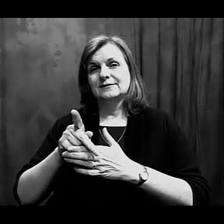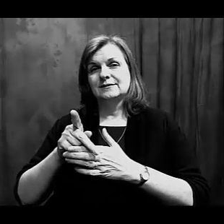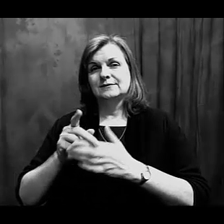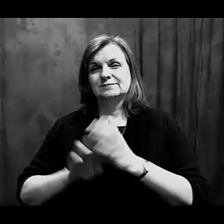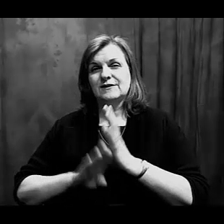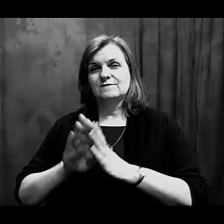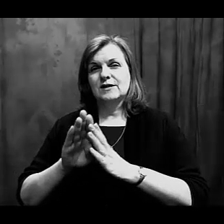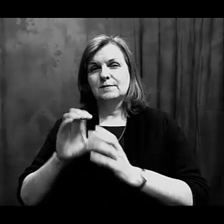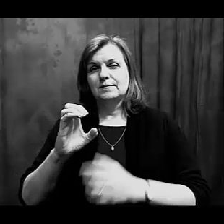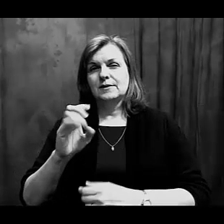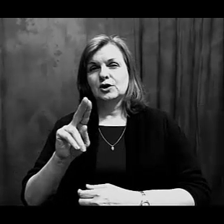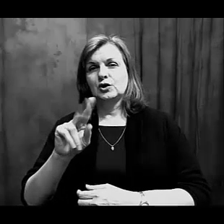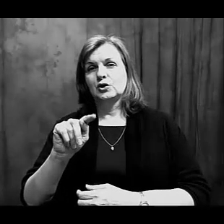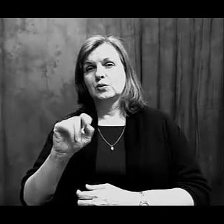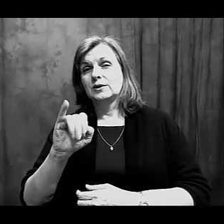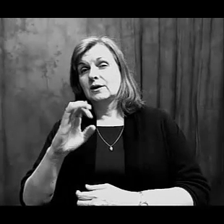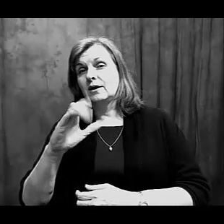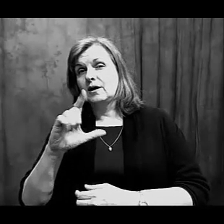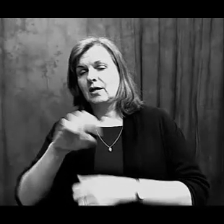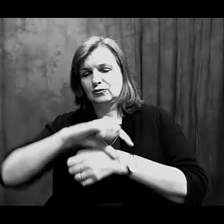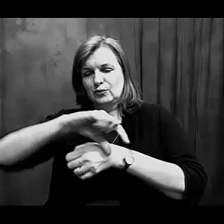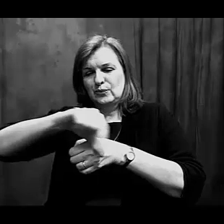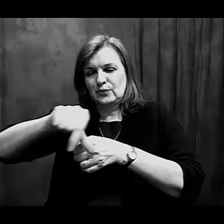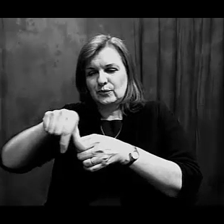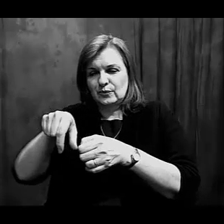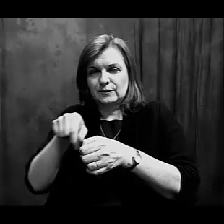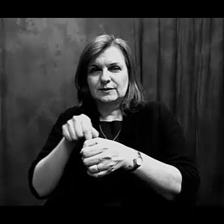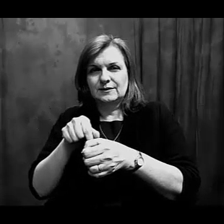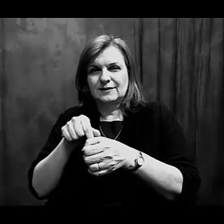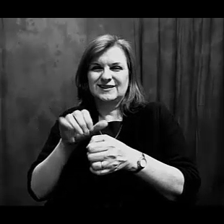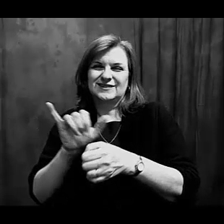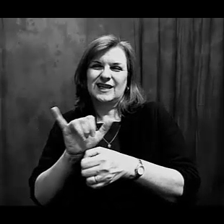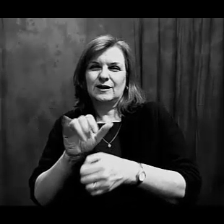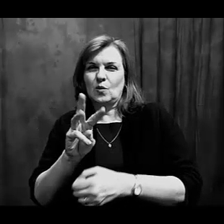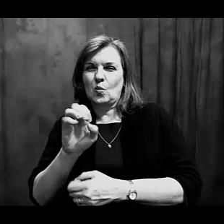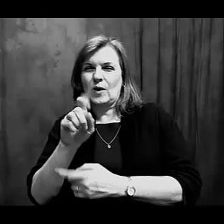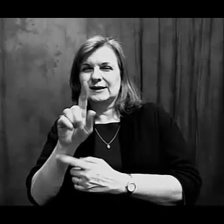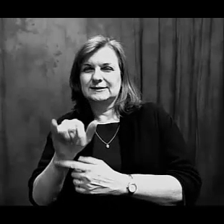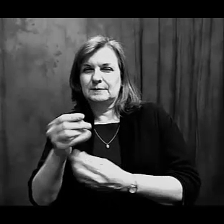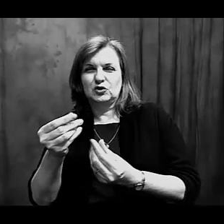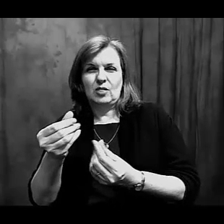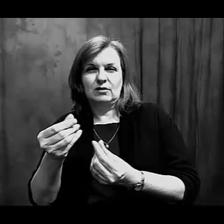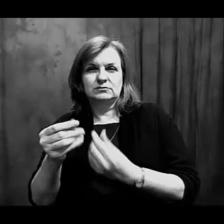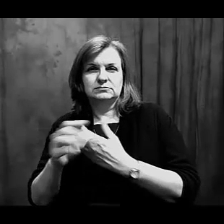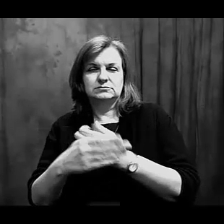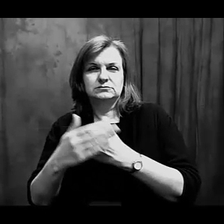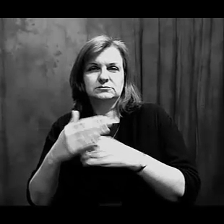So for most plants, we look at this as being a cuticle, typically waxy in nature.